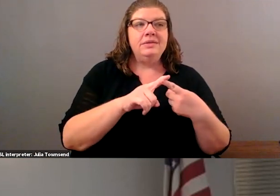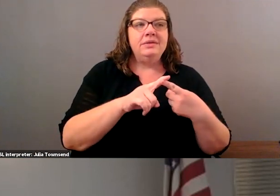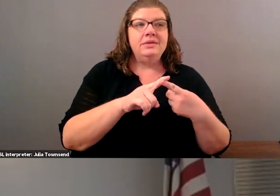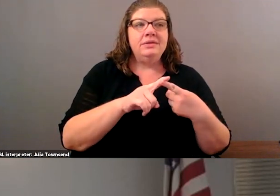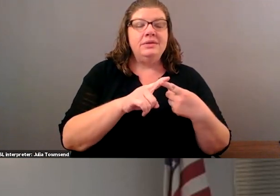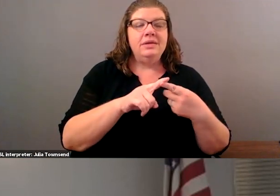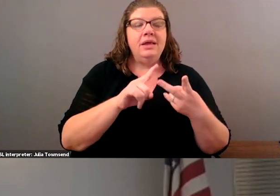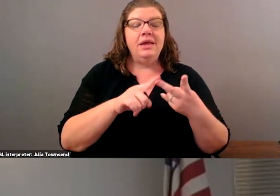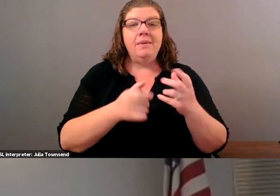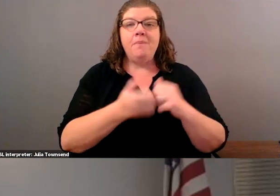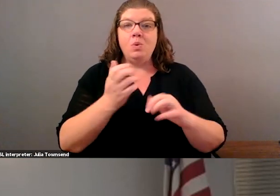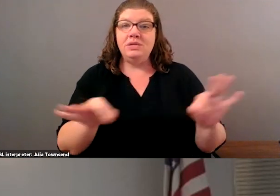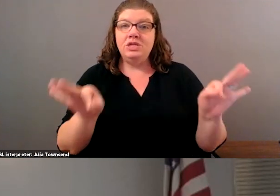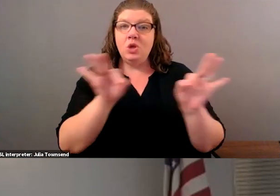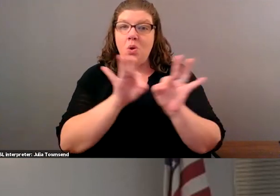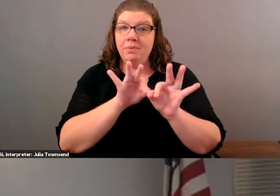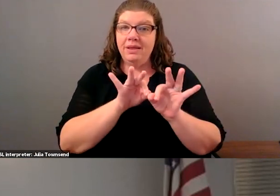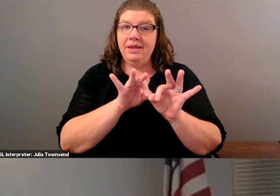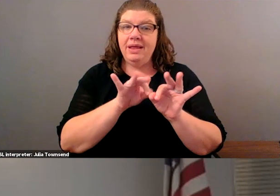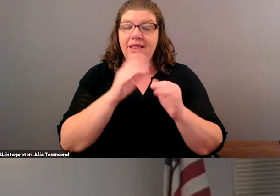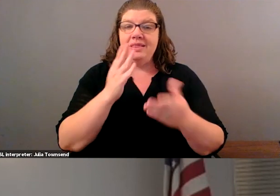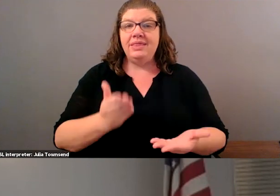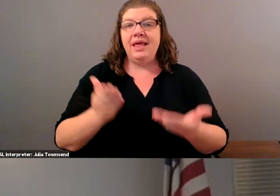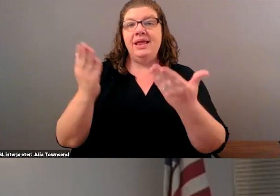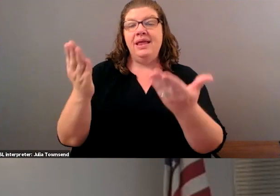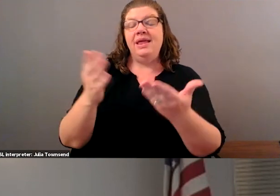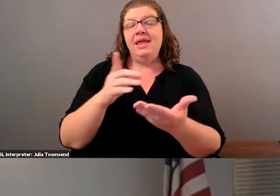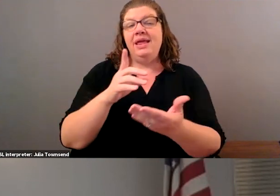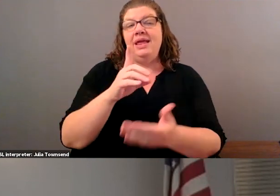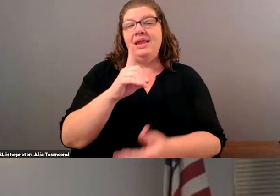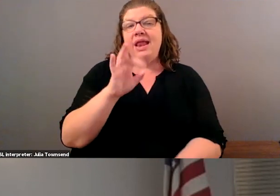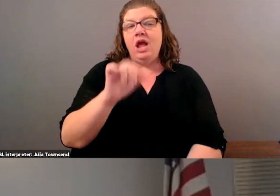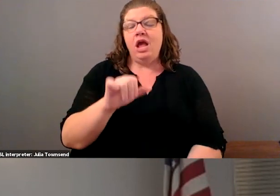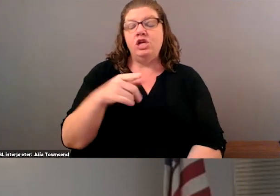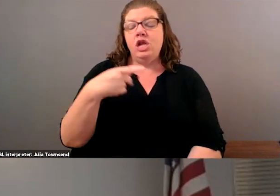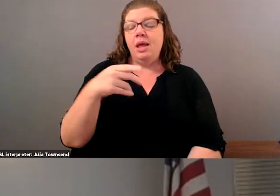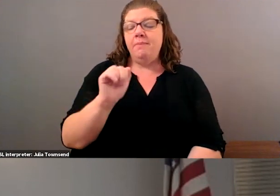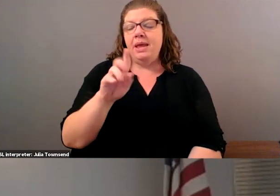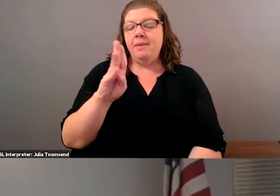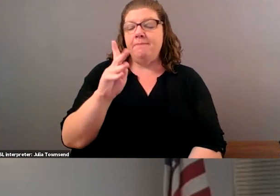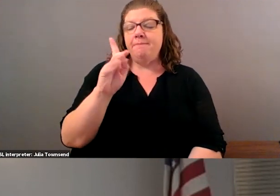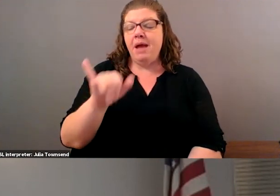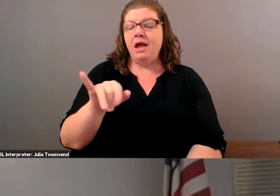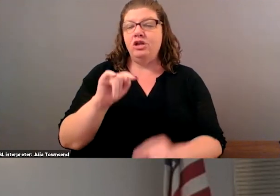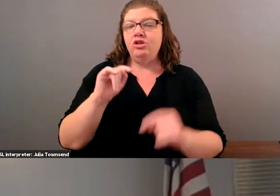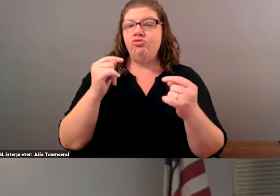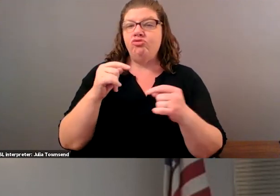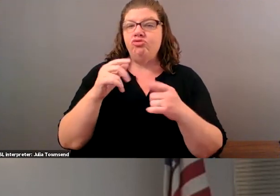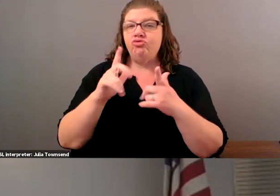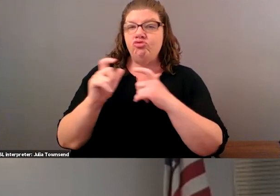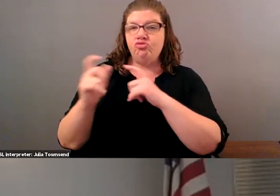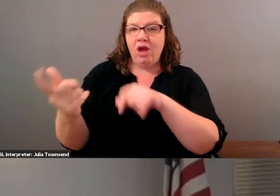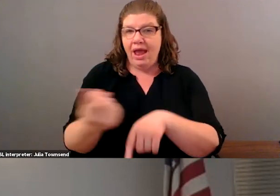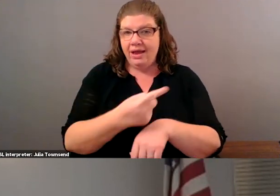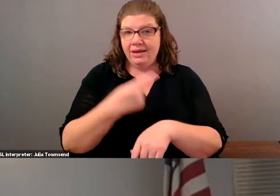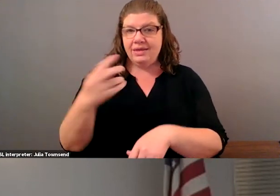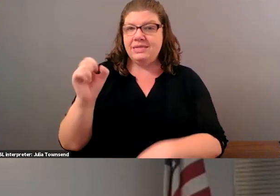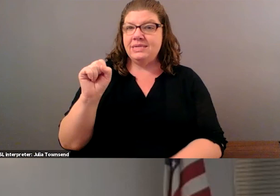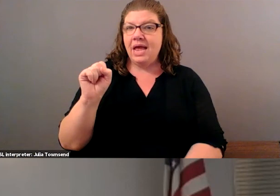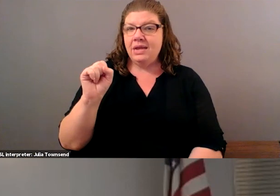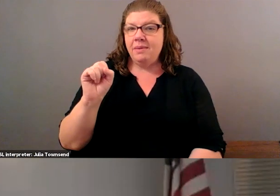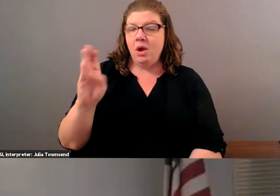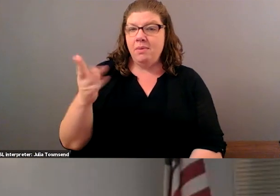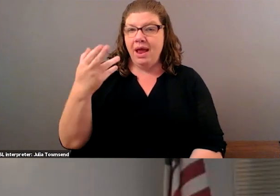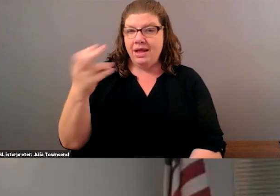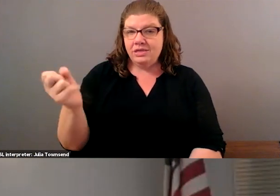most notably, the dedication of the Peabody track at Santa Barbara High School on July 3rd, and also, of course,